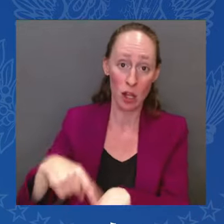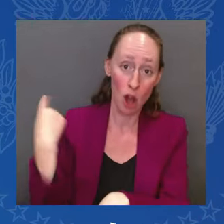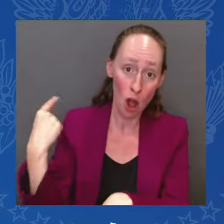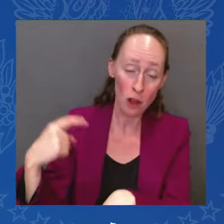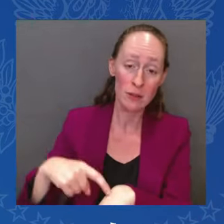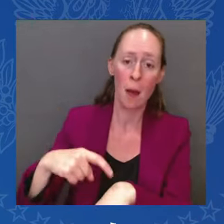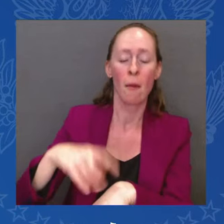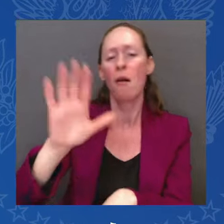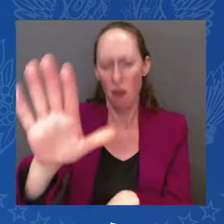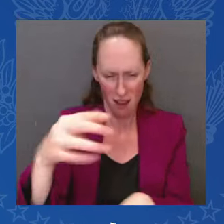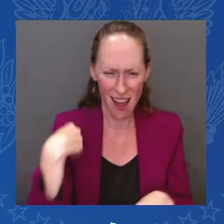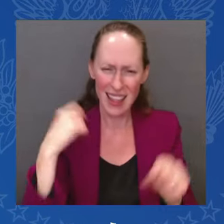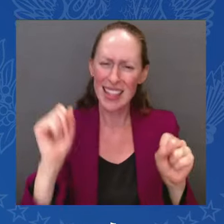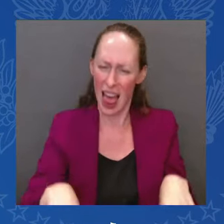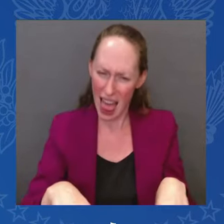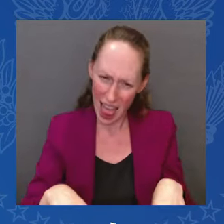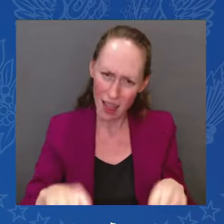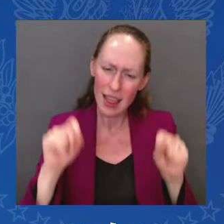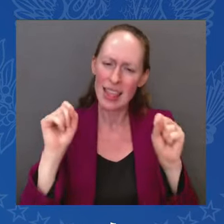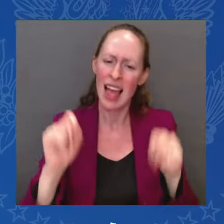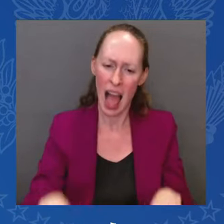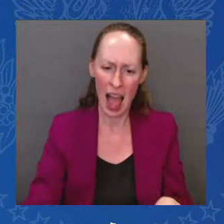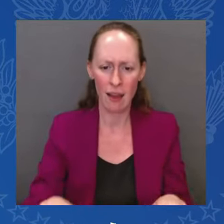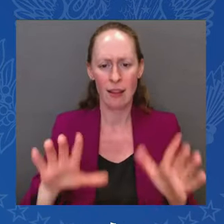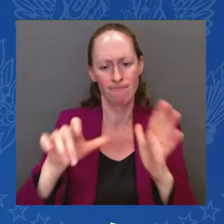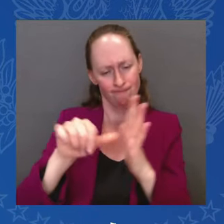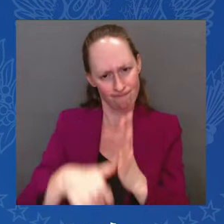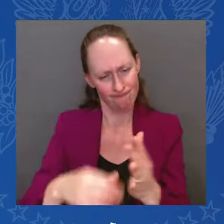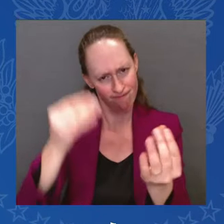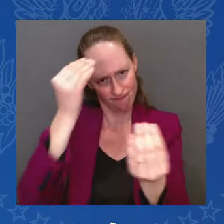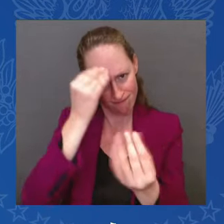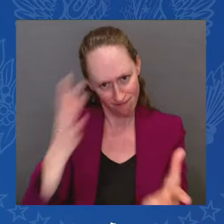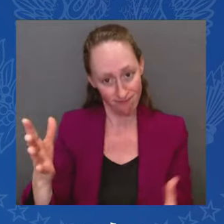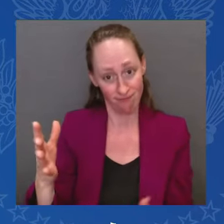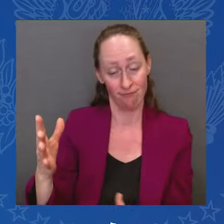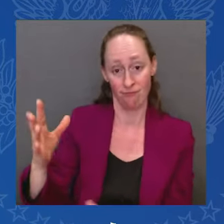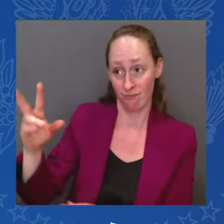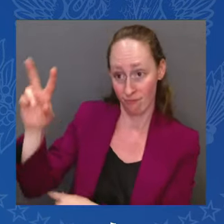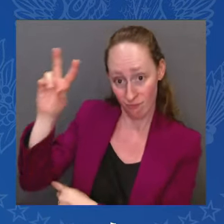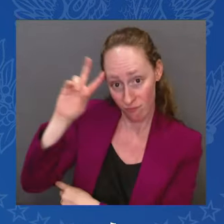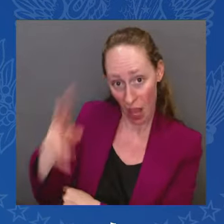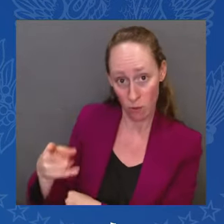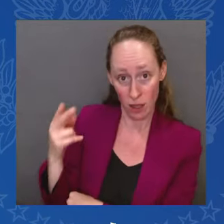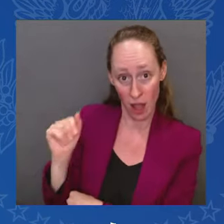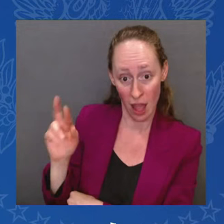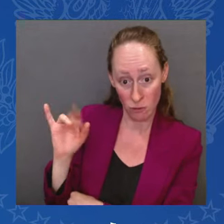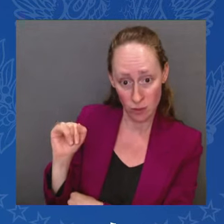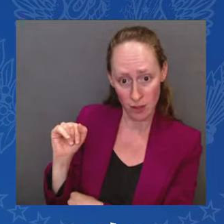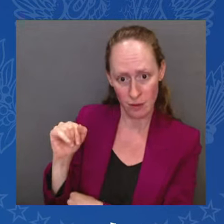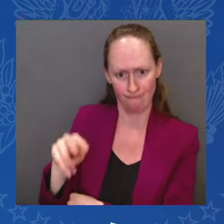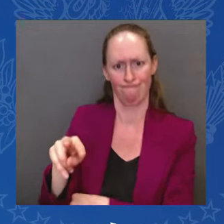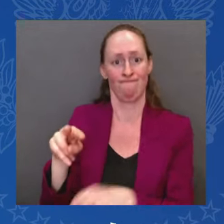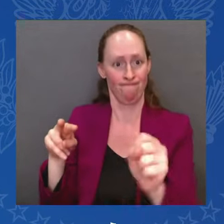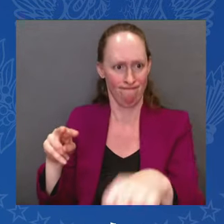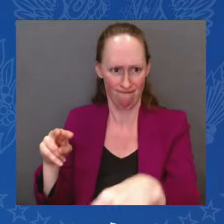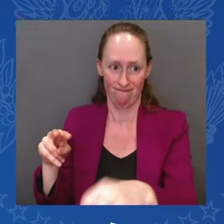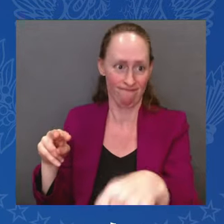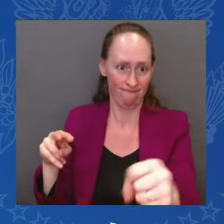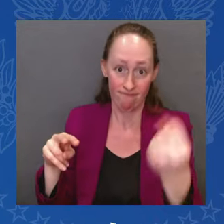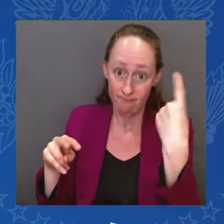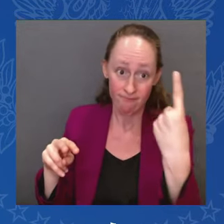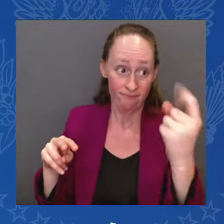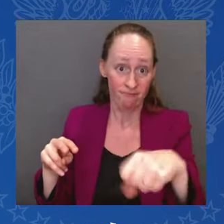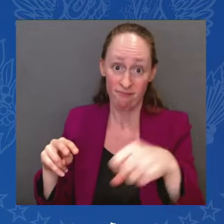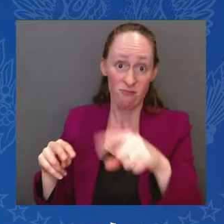you, to you and Vice President Harris hears you as well. You're right. You're right. We're by